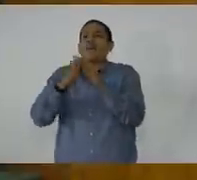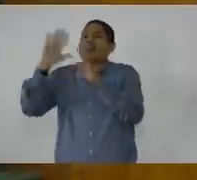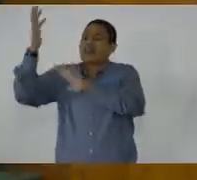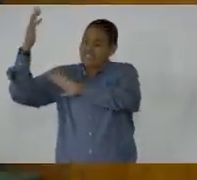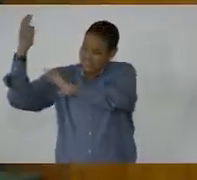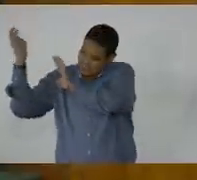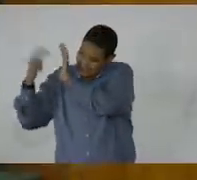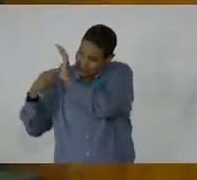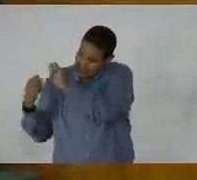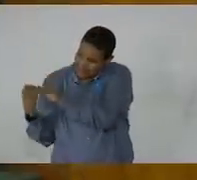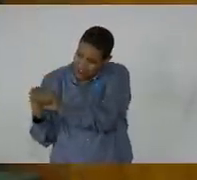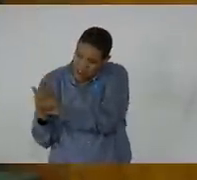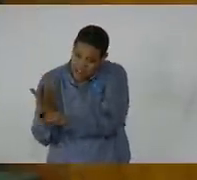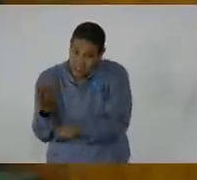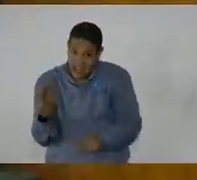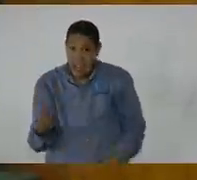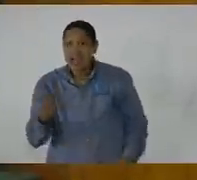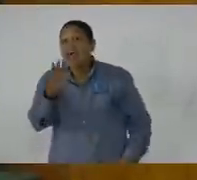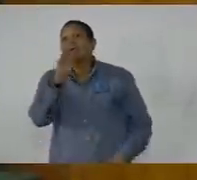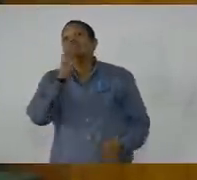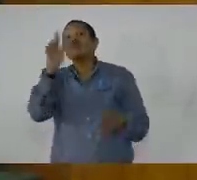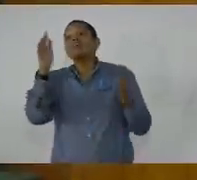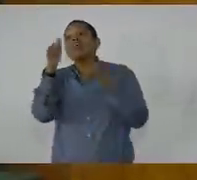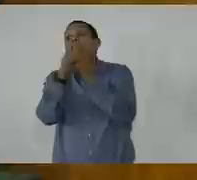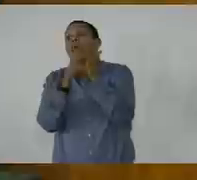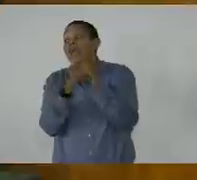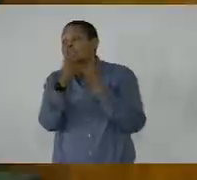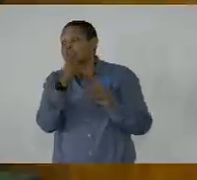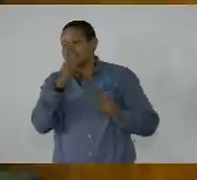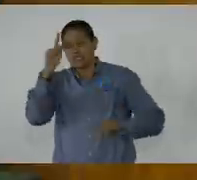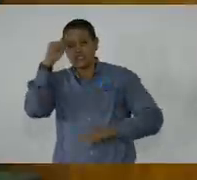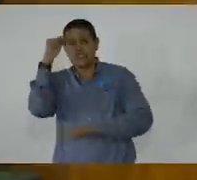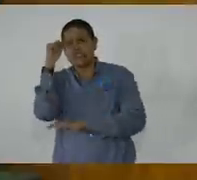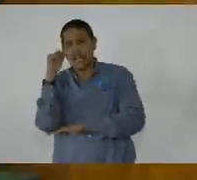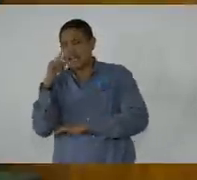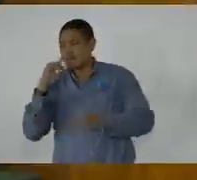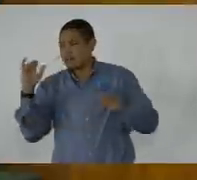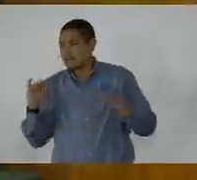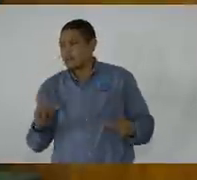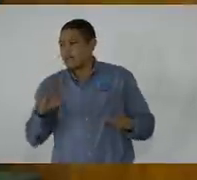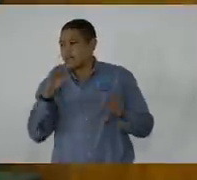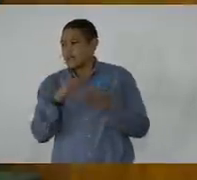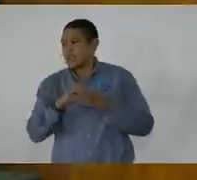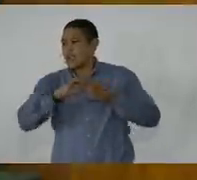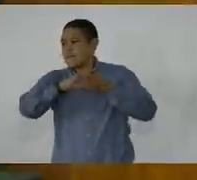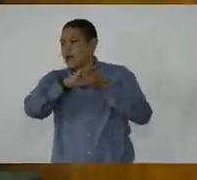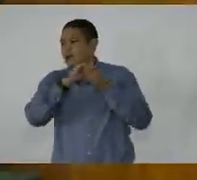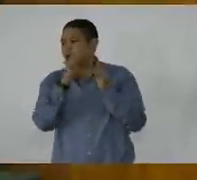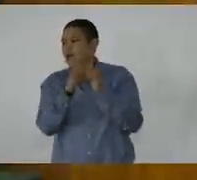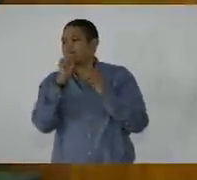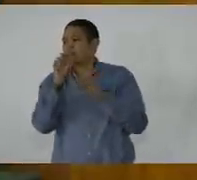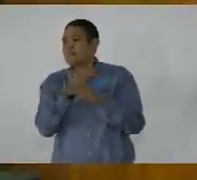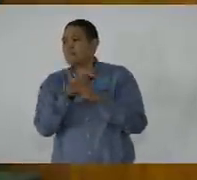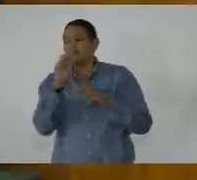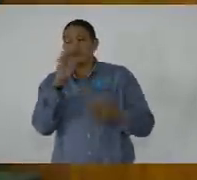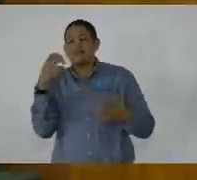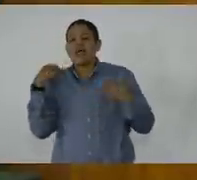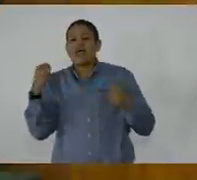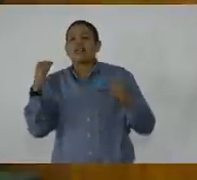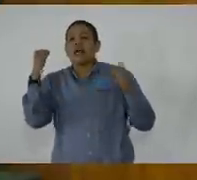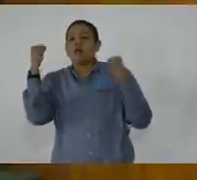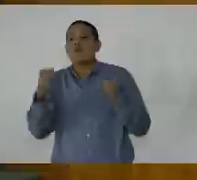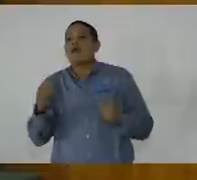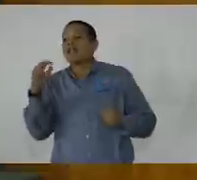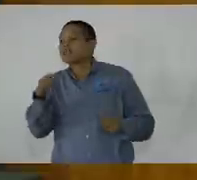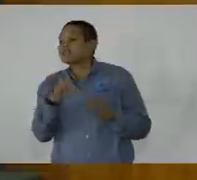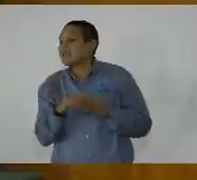pandemic. As the agency steadfastly remains a partner with the Ministry of Health and Wellness